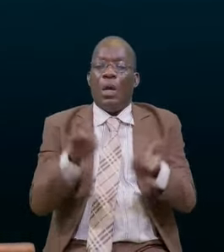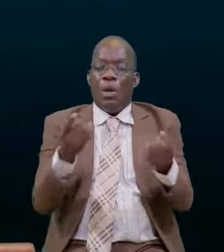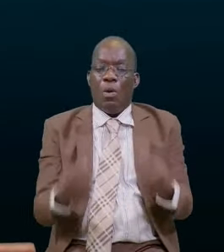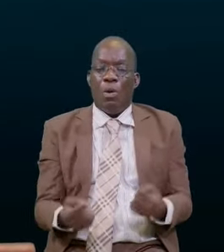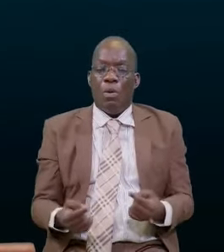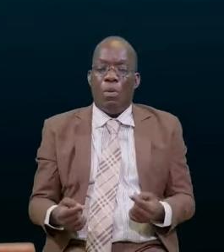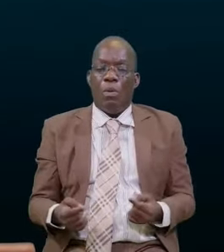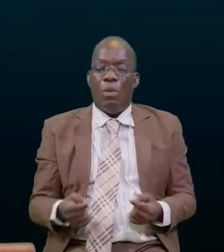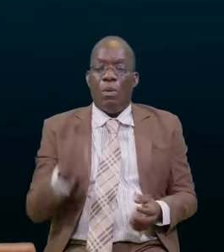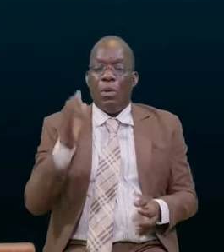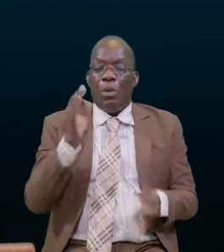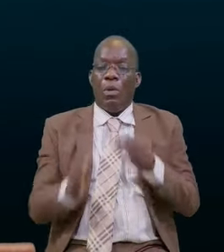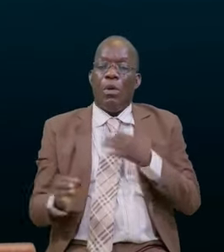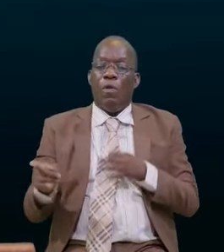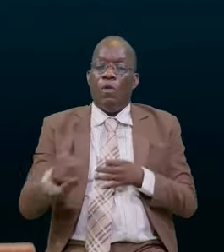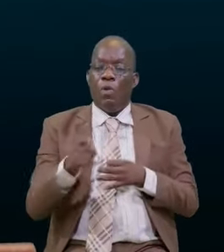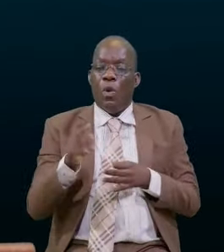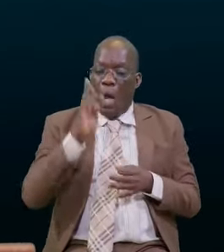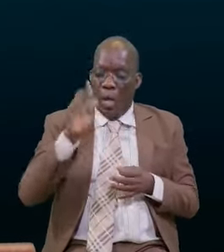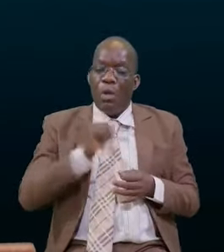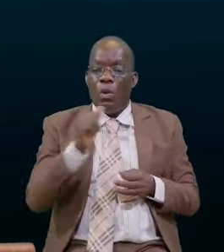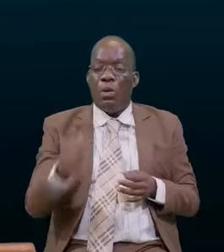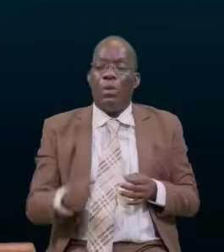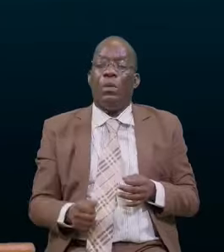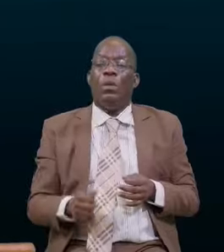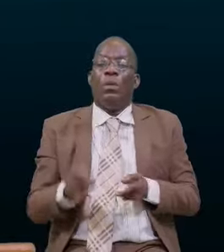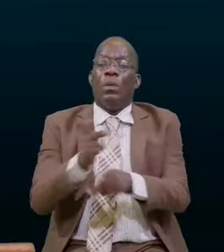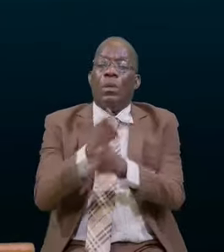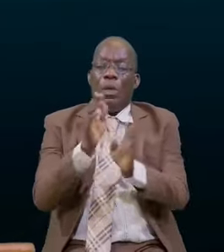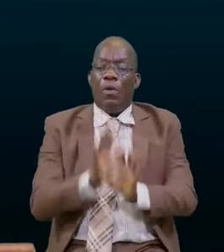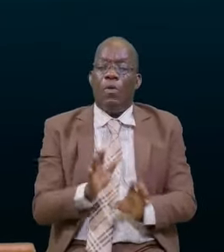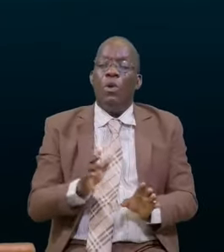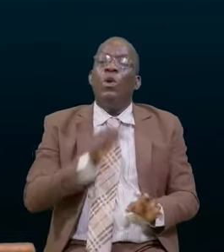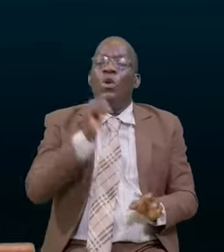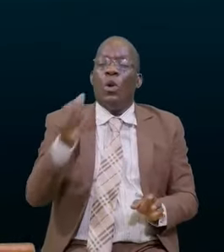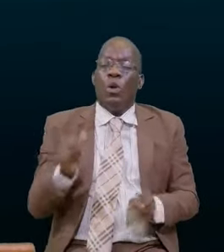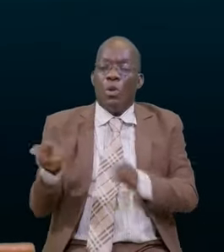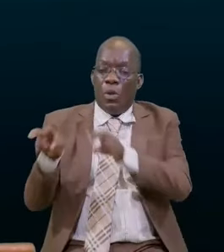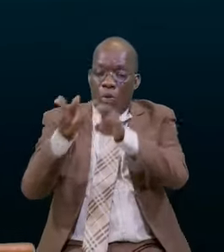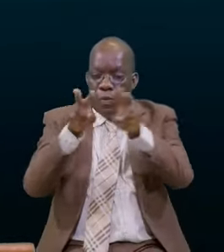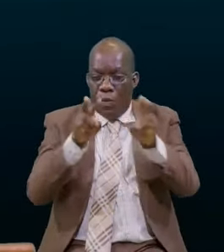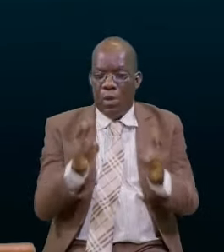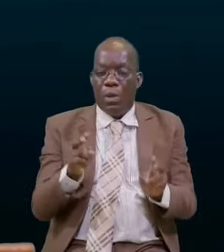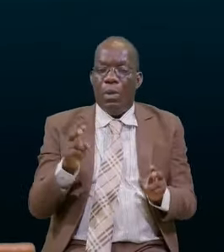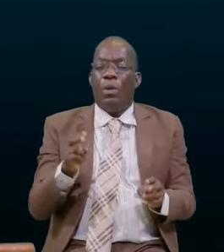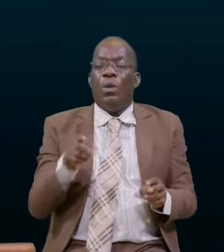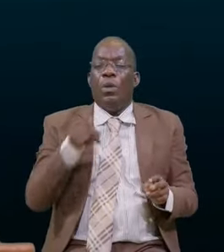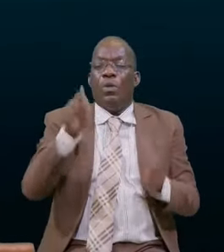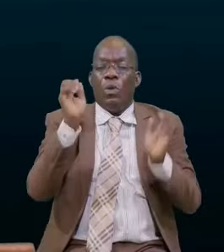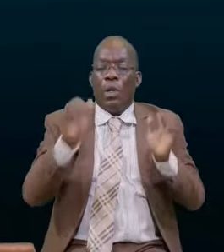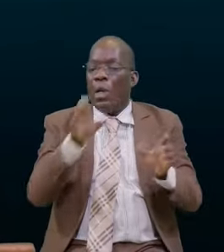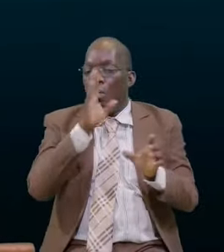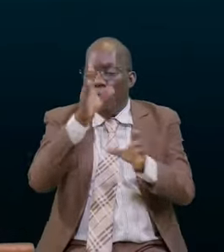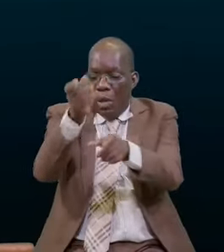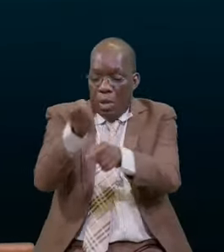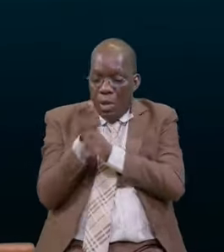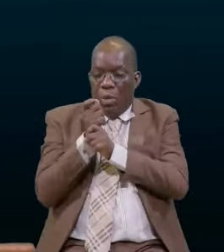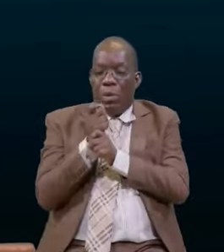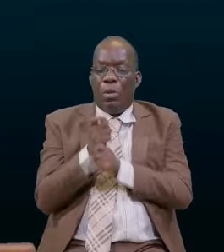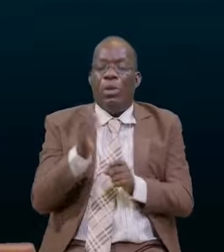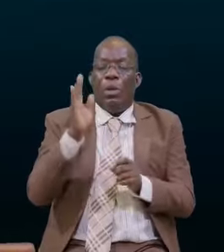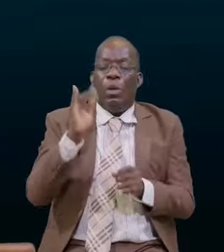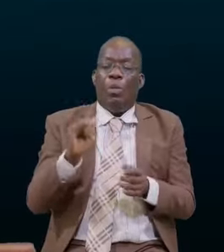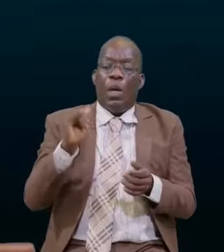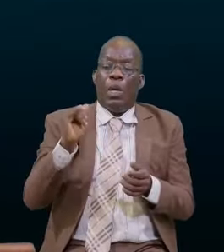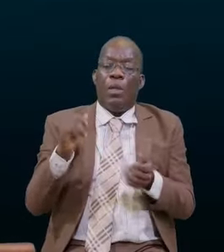you are not prayerful if you are not sober if you are not Vigilant you can be captured by these things that are little little